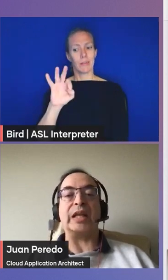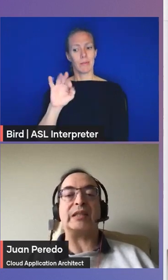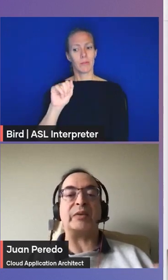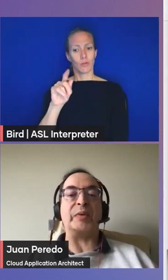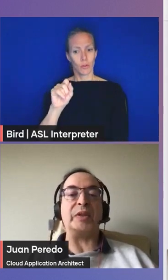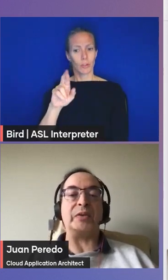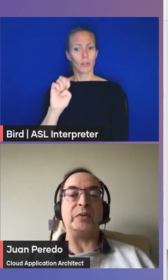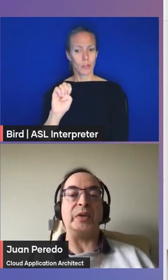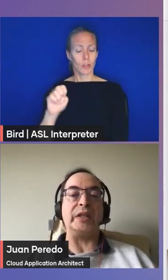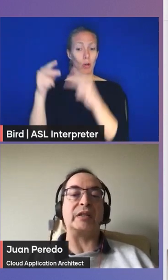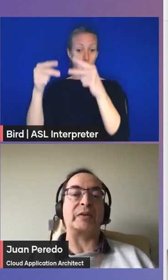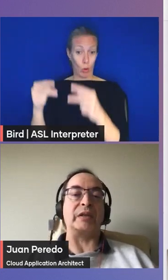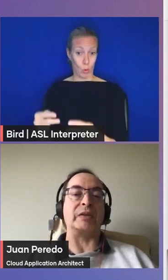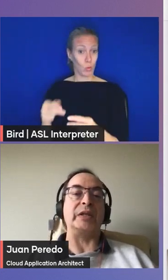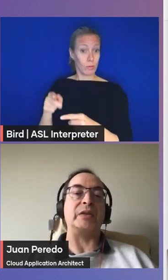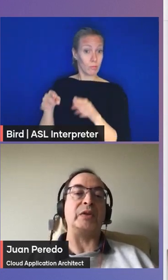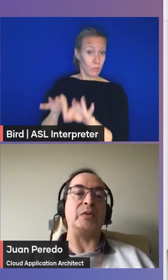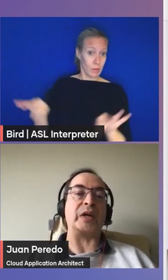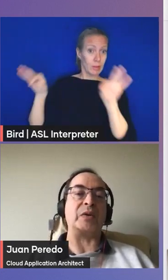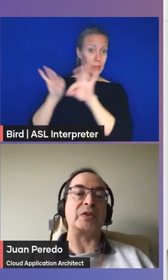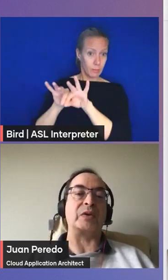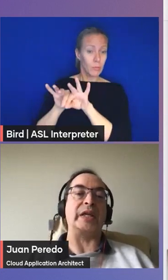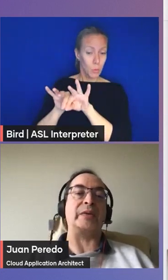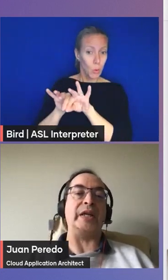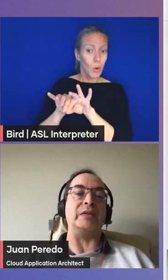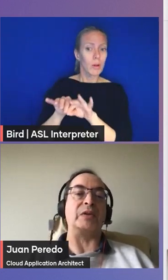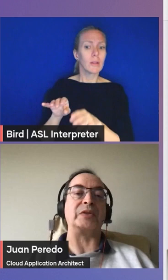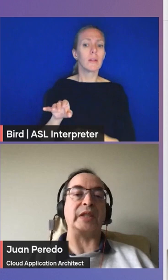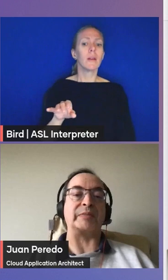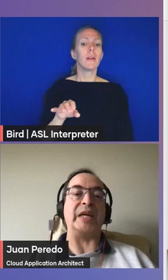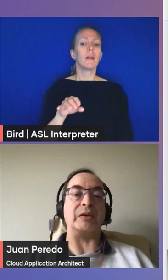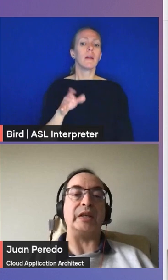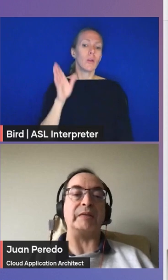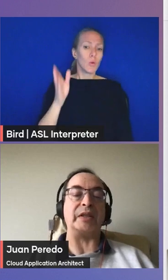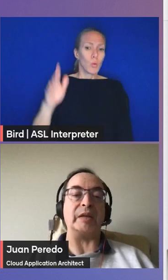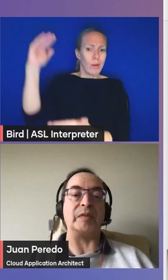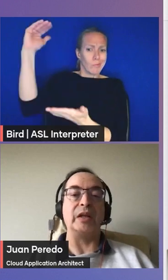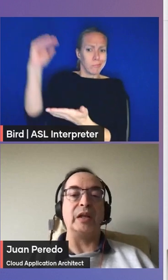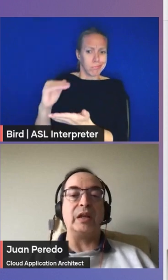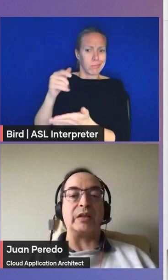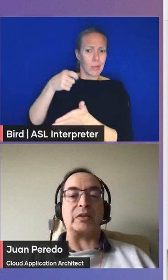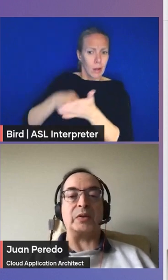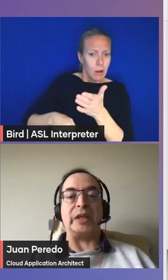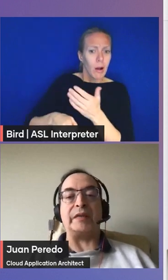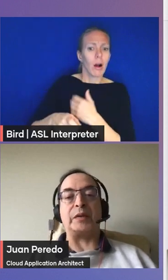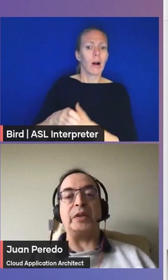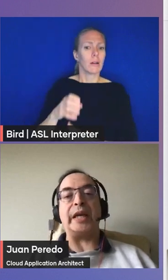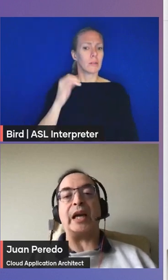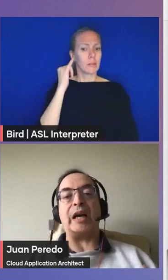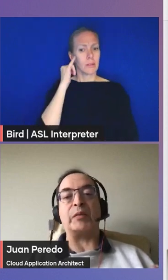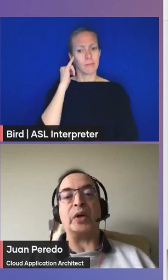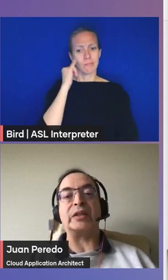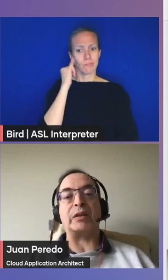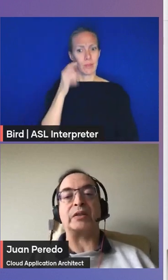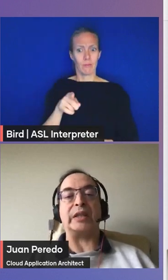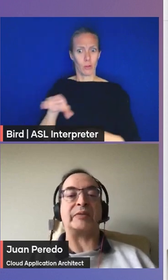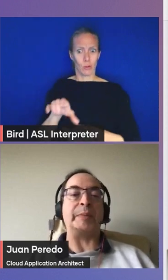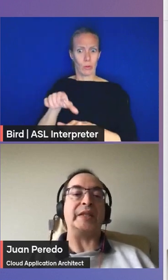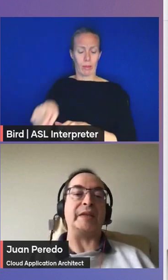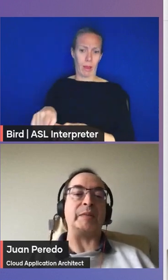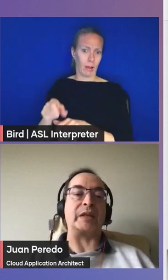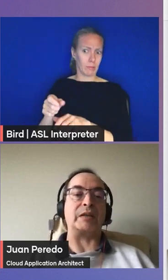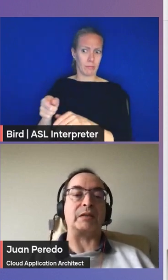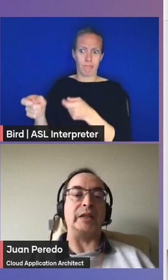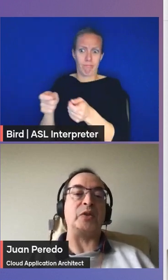the last thing we want to do is going into a console and creating all those things manually every time. So if today I have one cluster that's